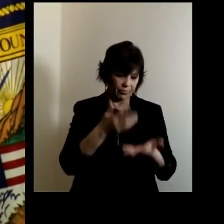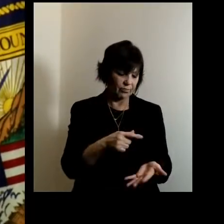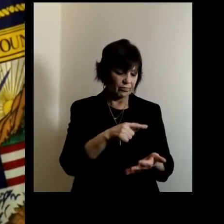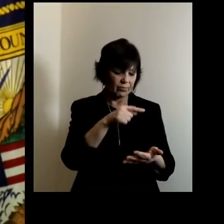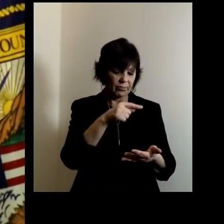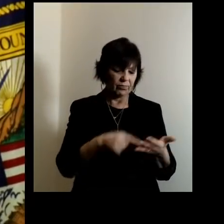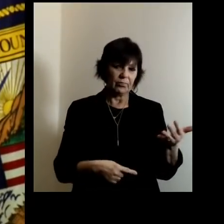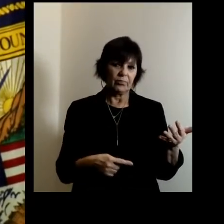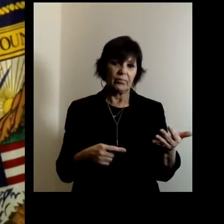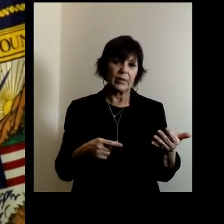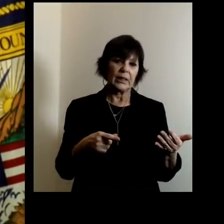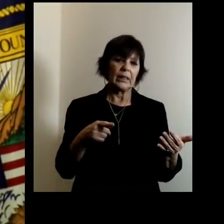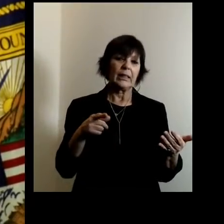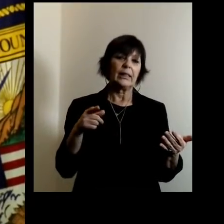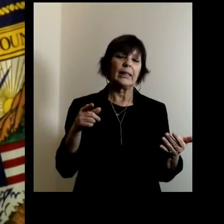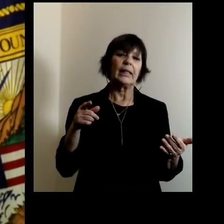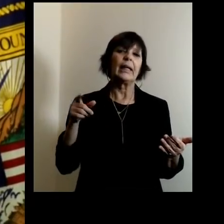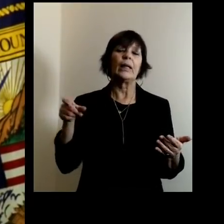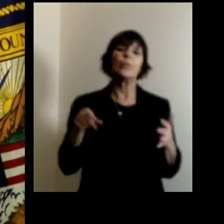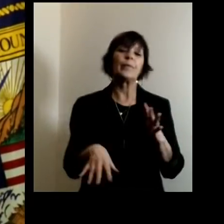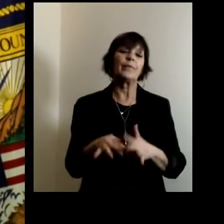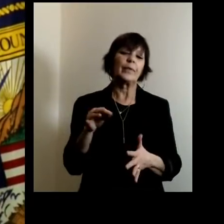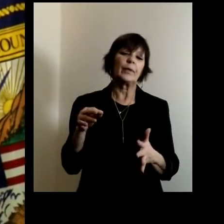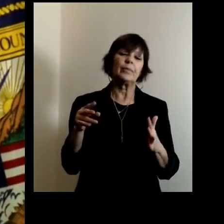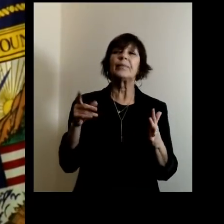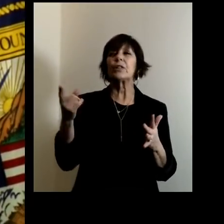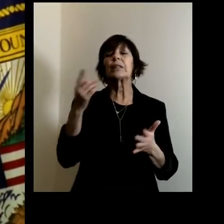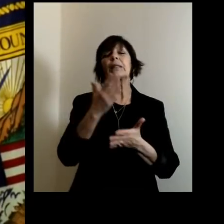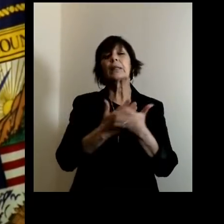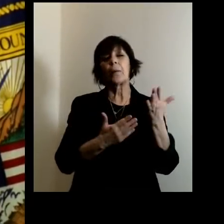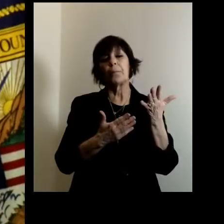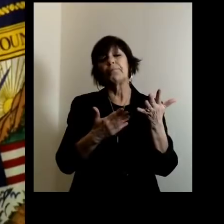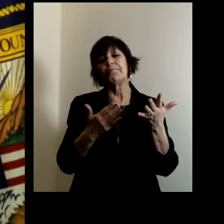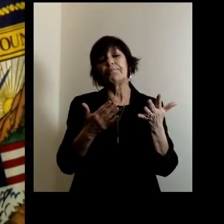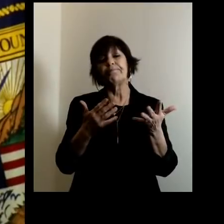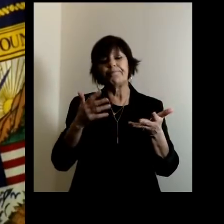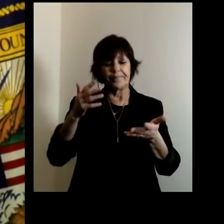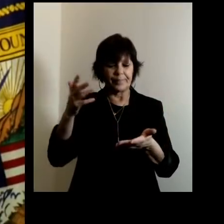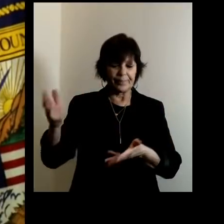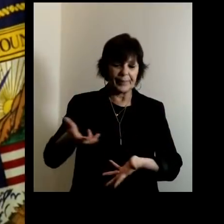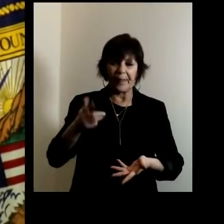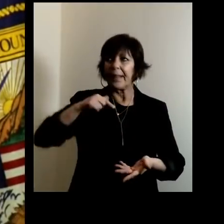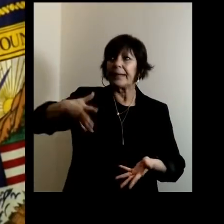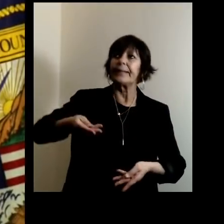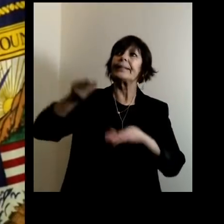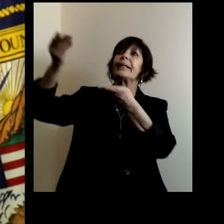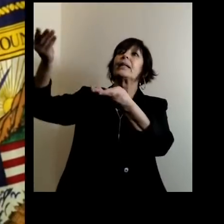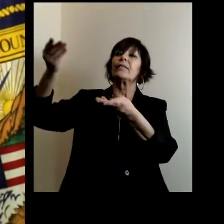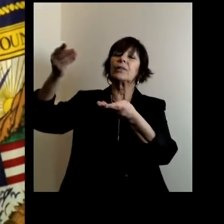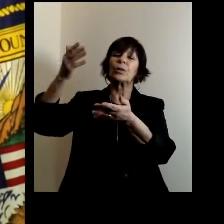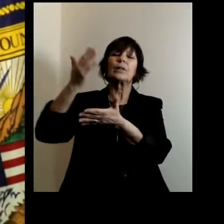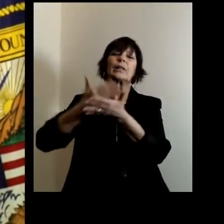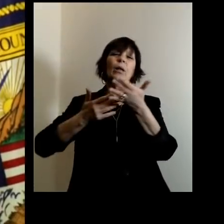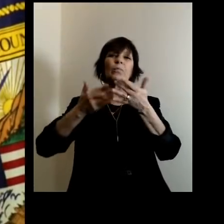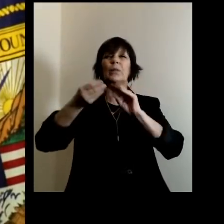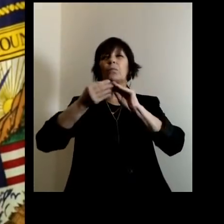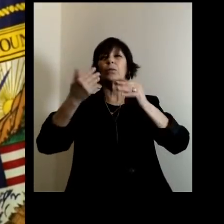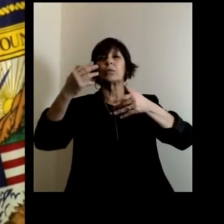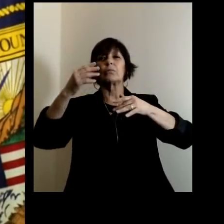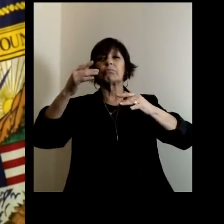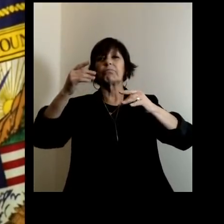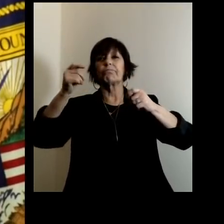they renounce it for the next day. So there is issues associated with that. And you have to remind me the other portion of your